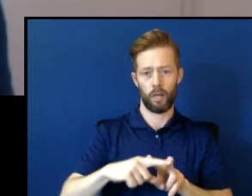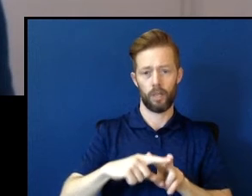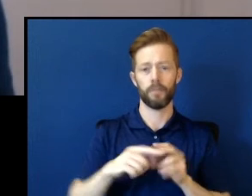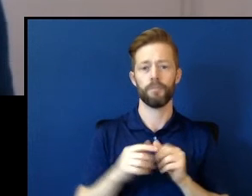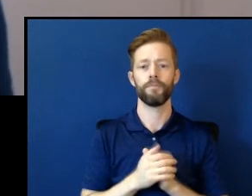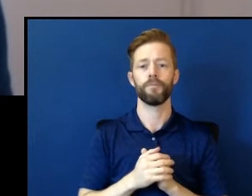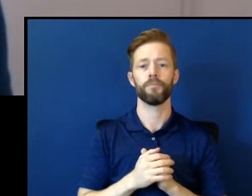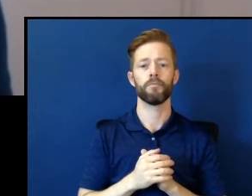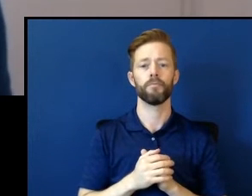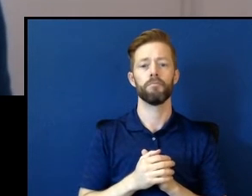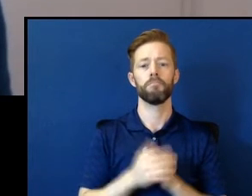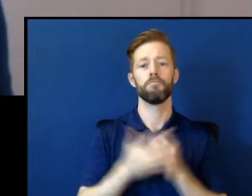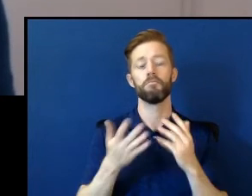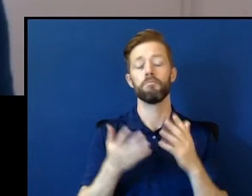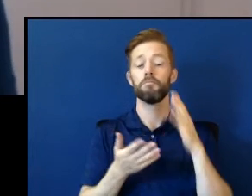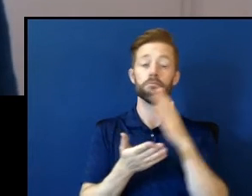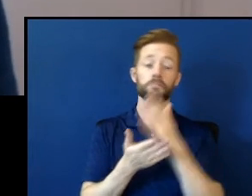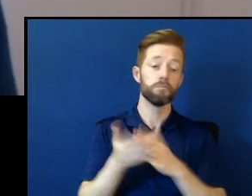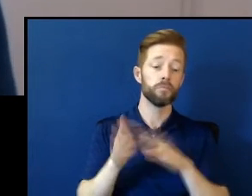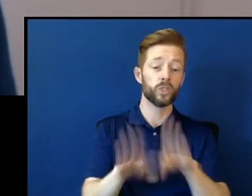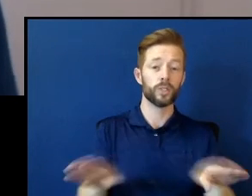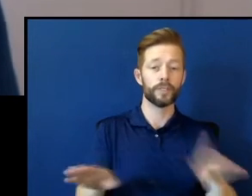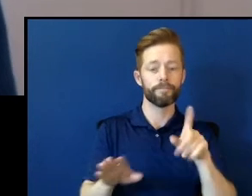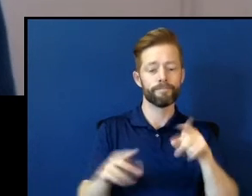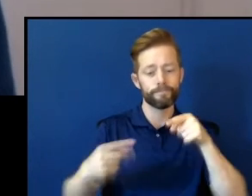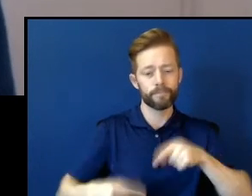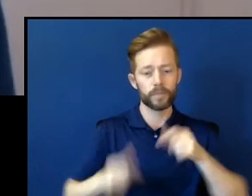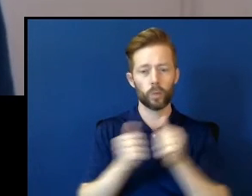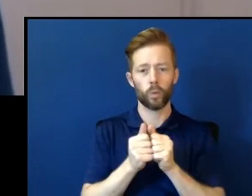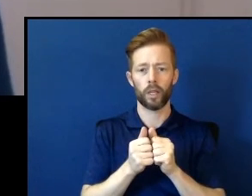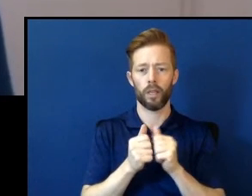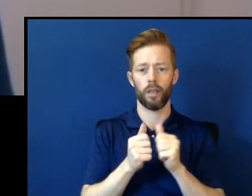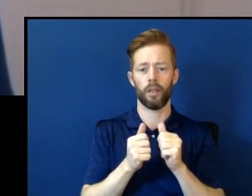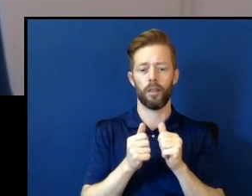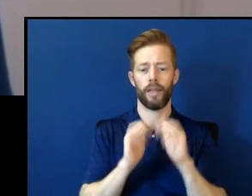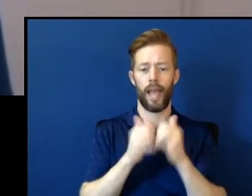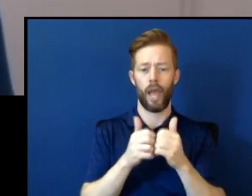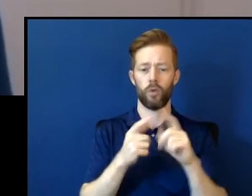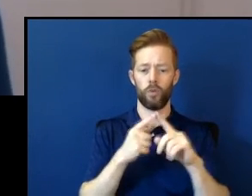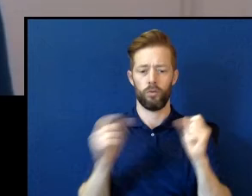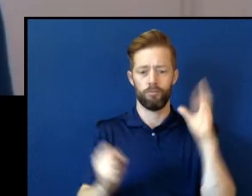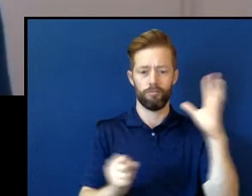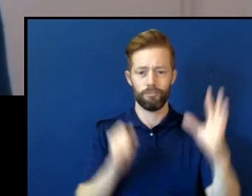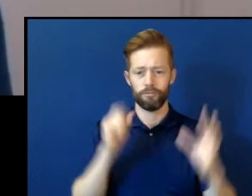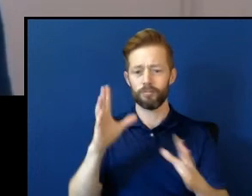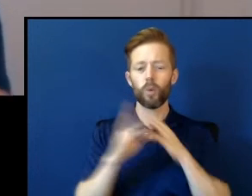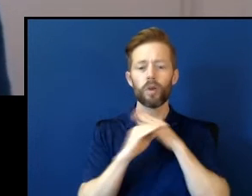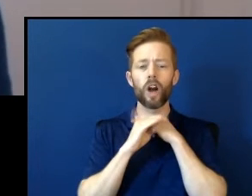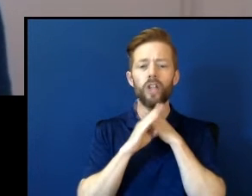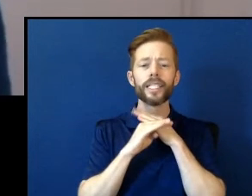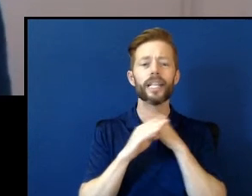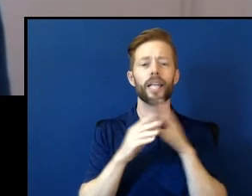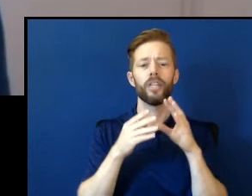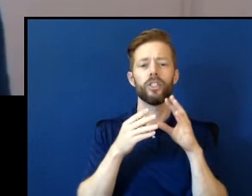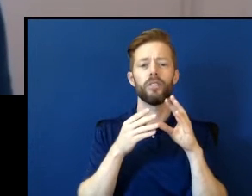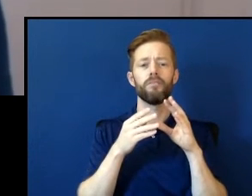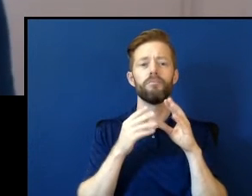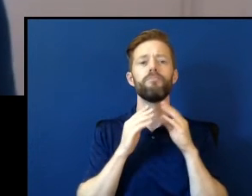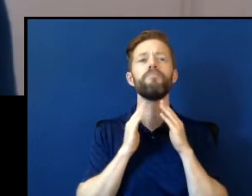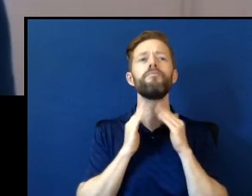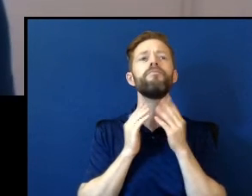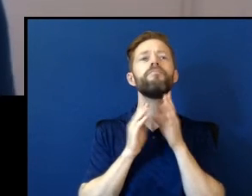And, children who maybe have issues with articulation and with expressive